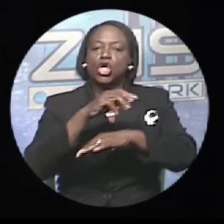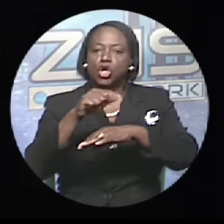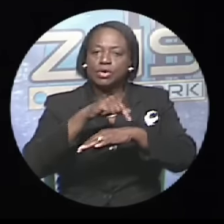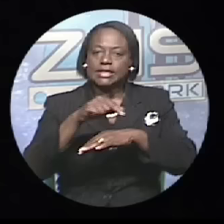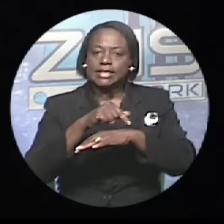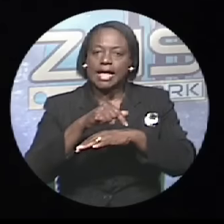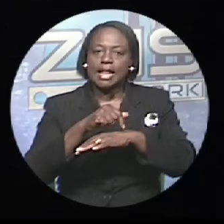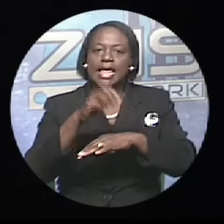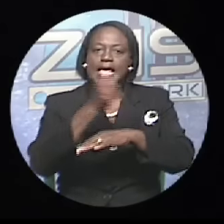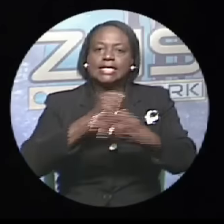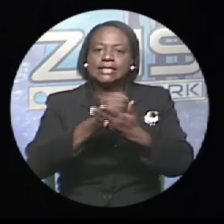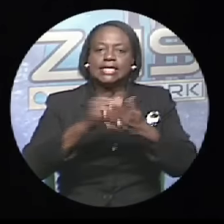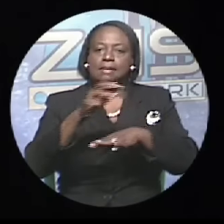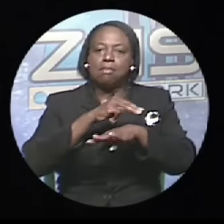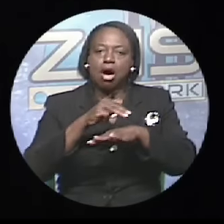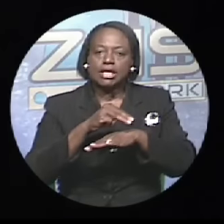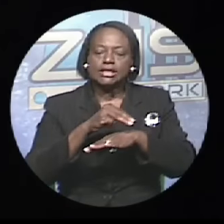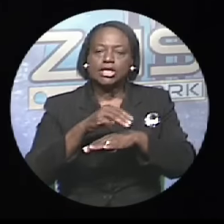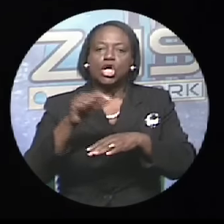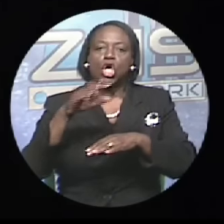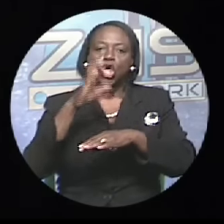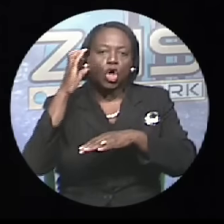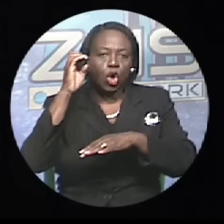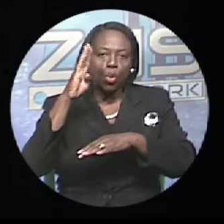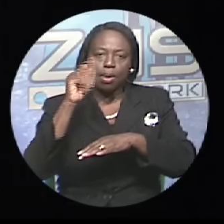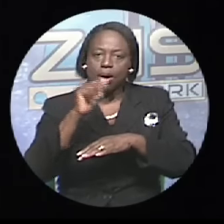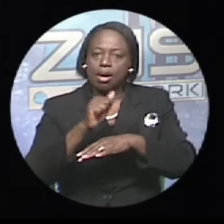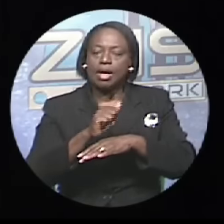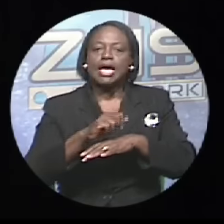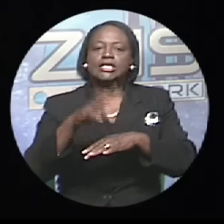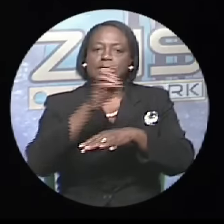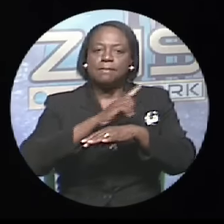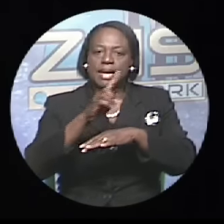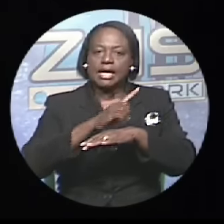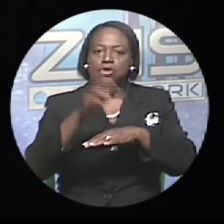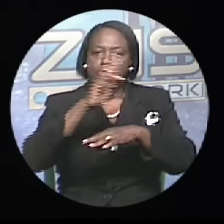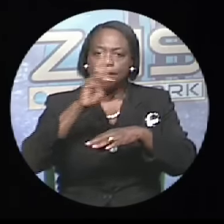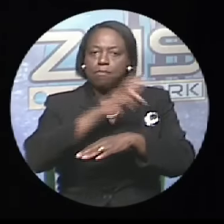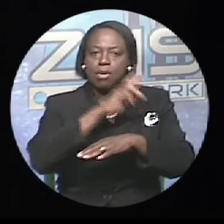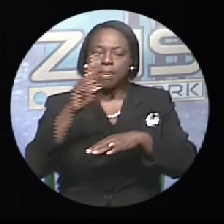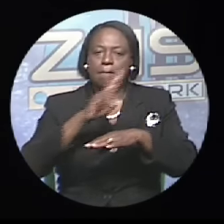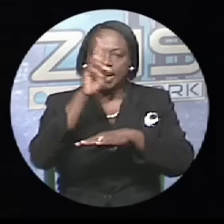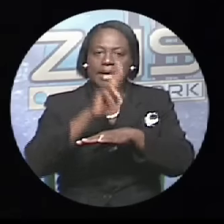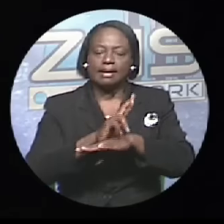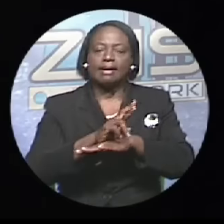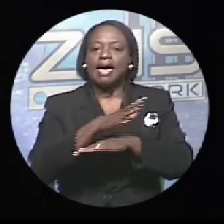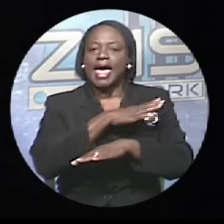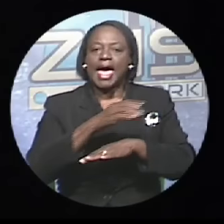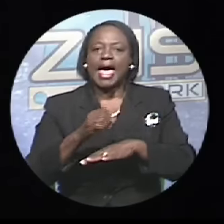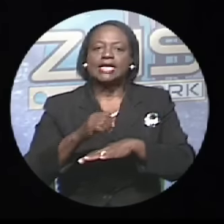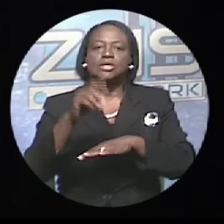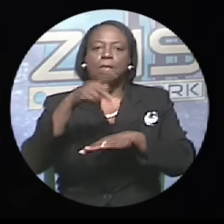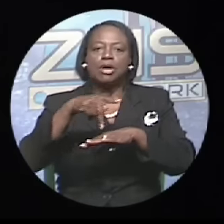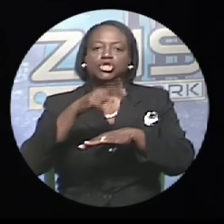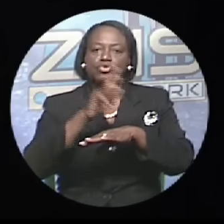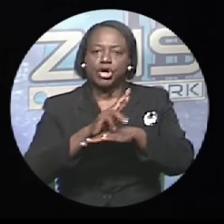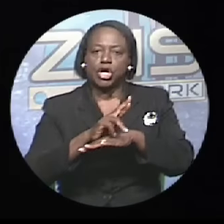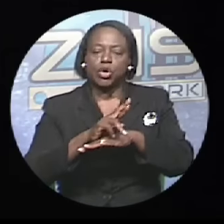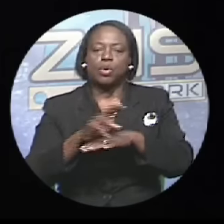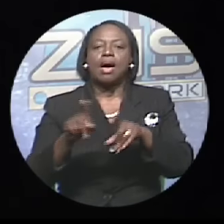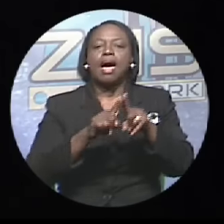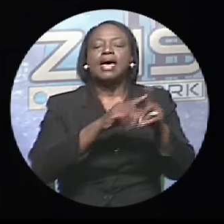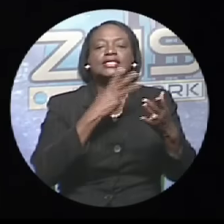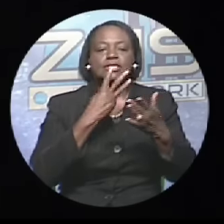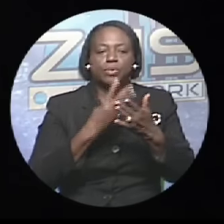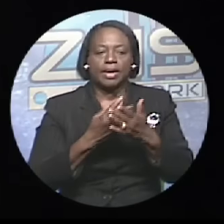Curacao, St. Martin, Cuba, the Dominican Republic, and Puerto Rico as